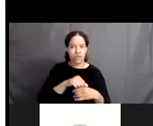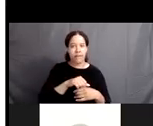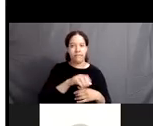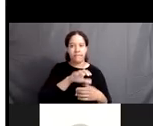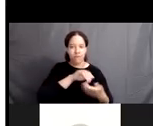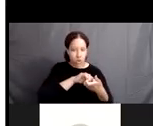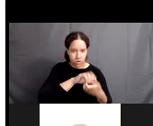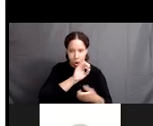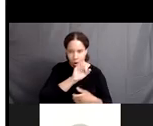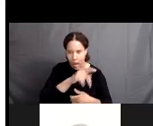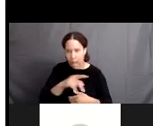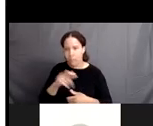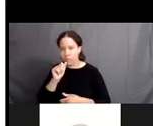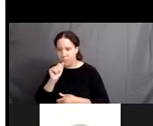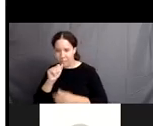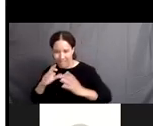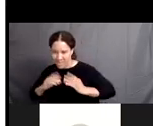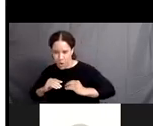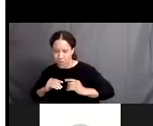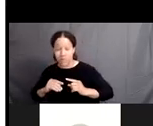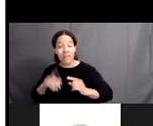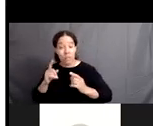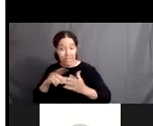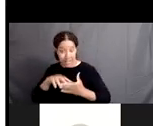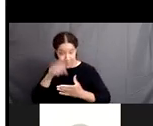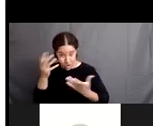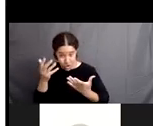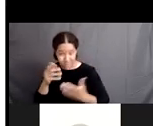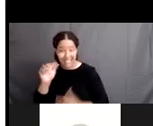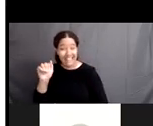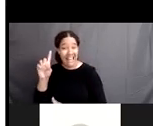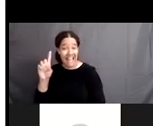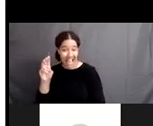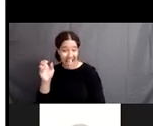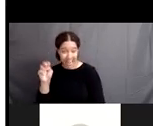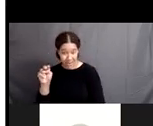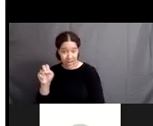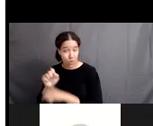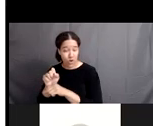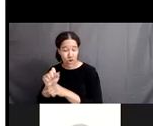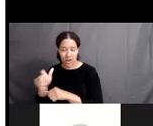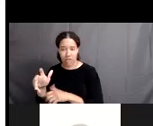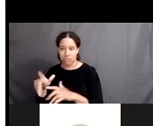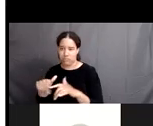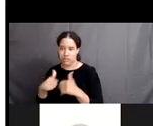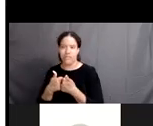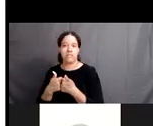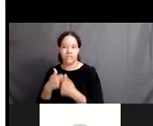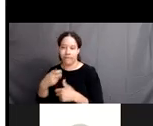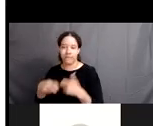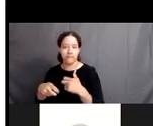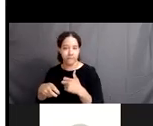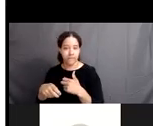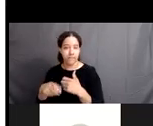that administrative work is very challenging, right? There's a lot that goes into it. It takes a